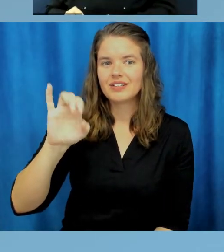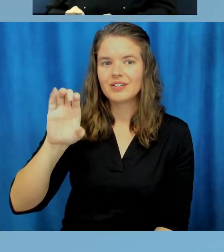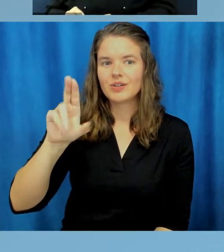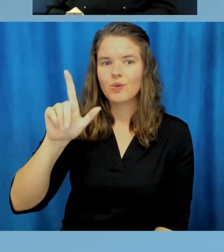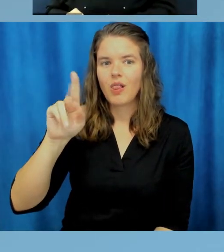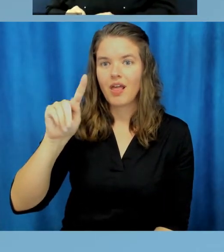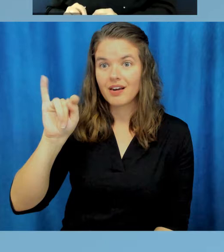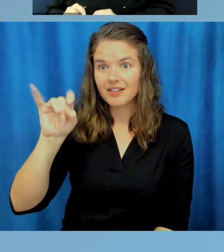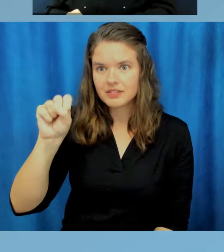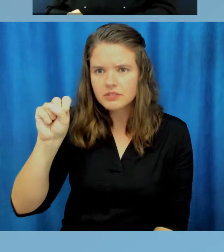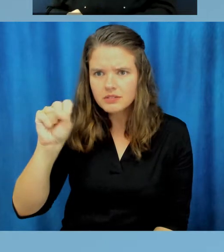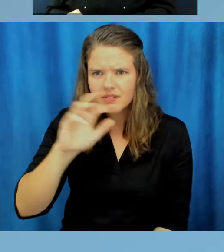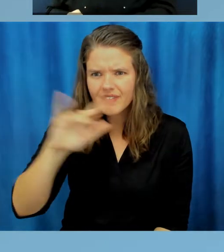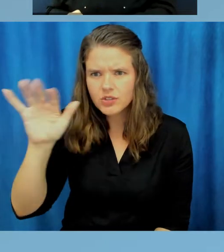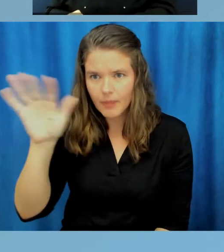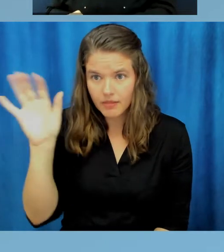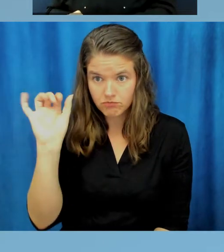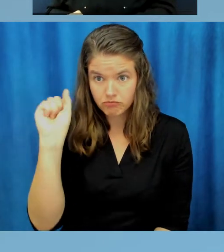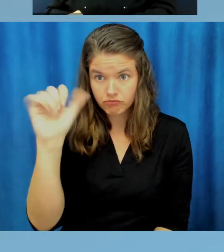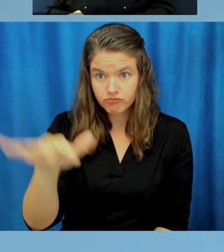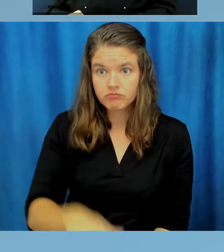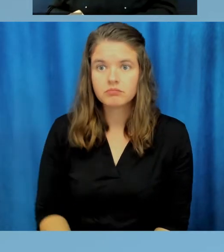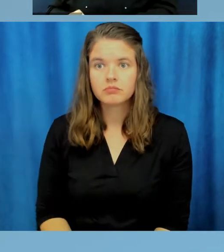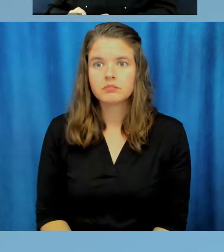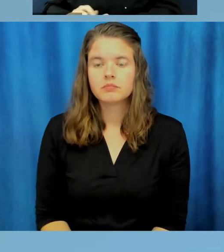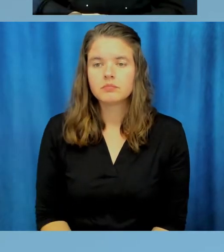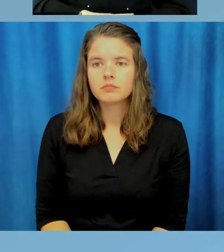literally fingerspelled diverticulitis.